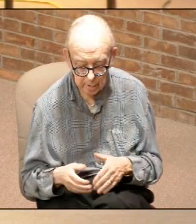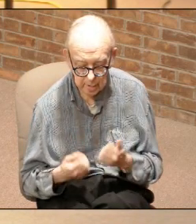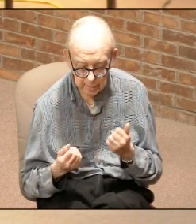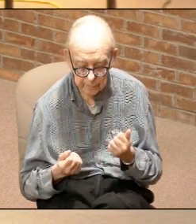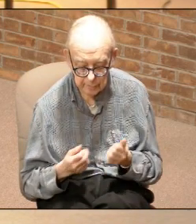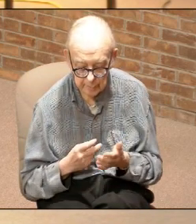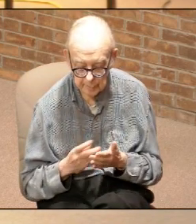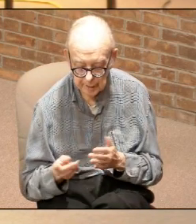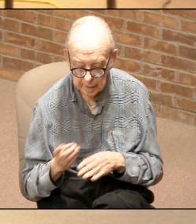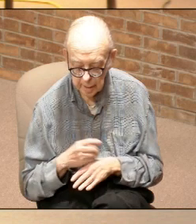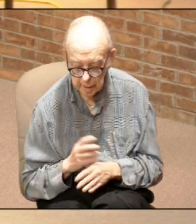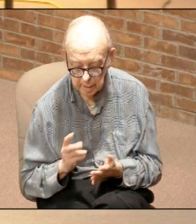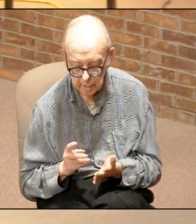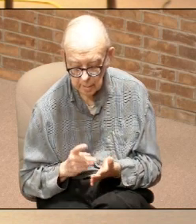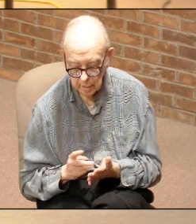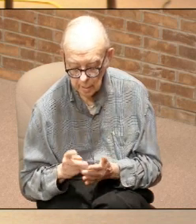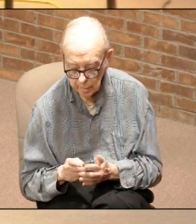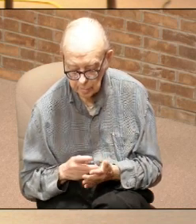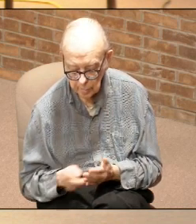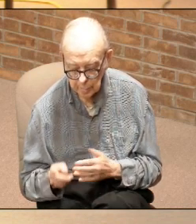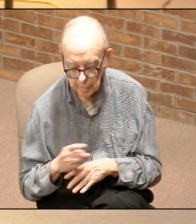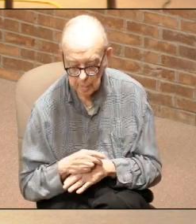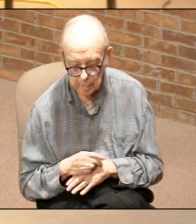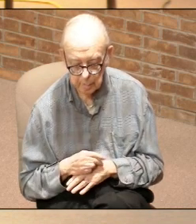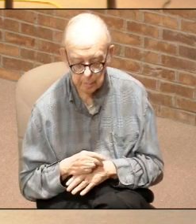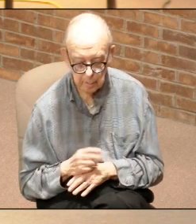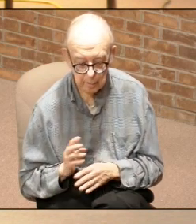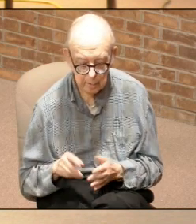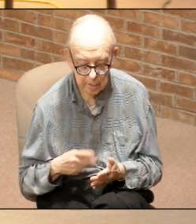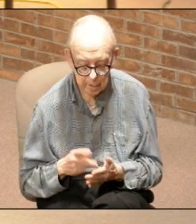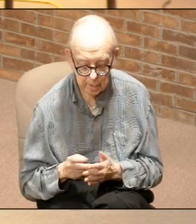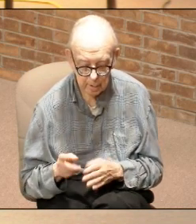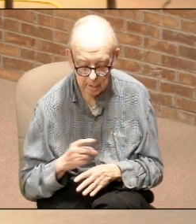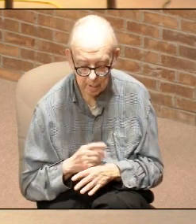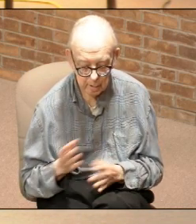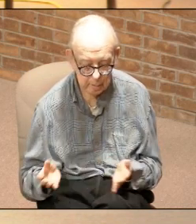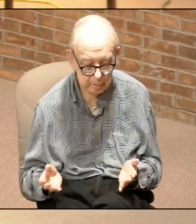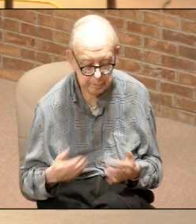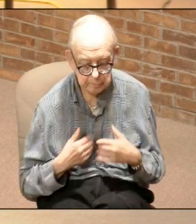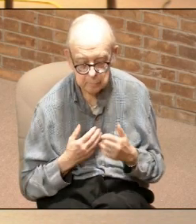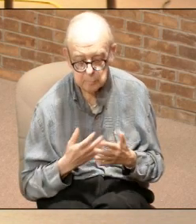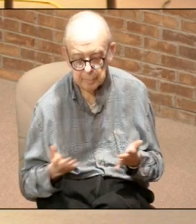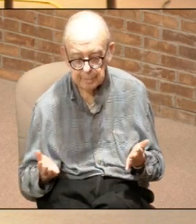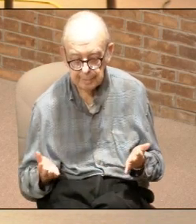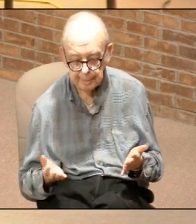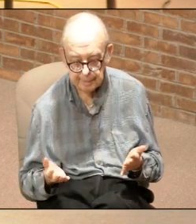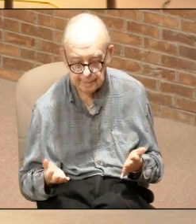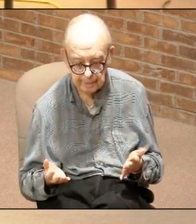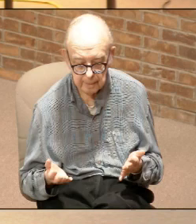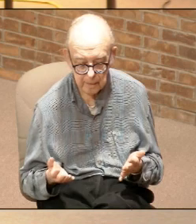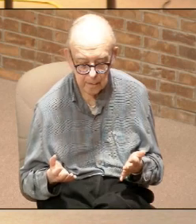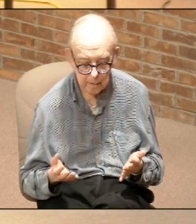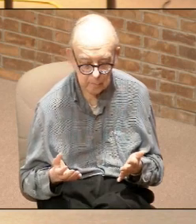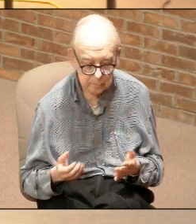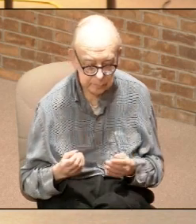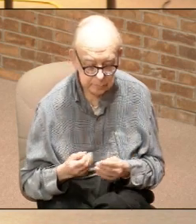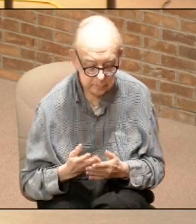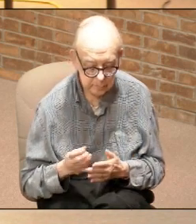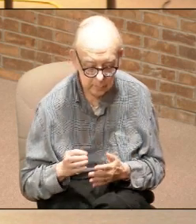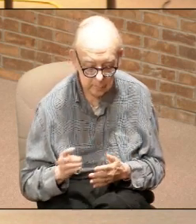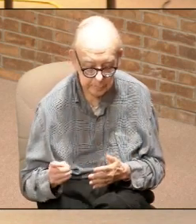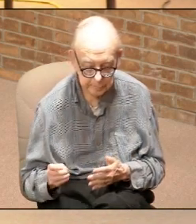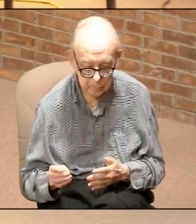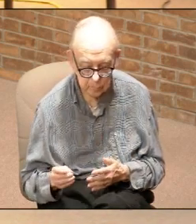to paycheck and when paycheck came we had everything and we would buy food